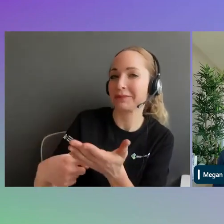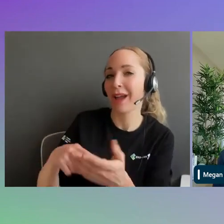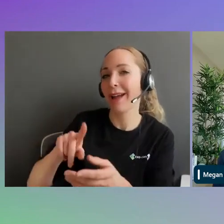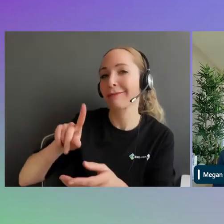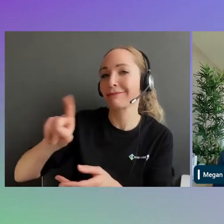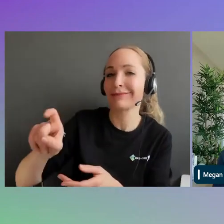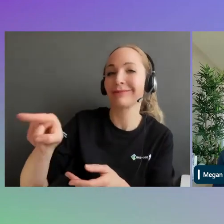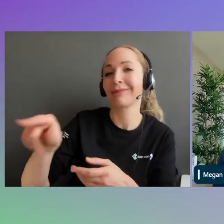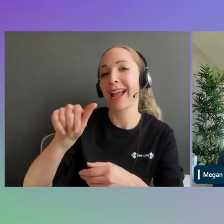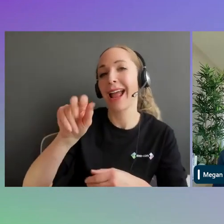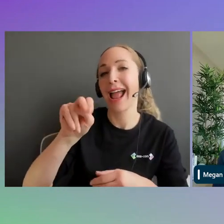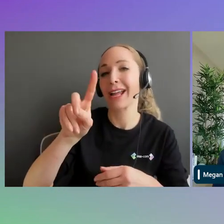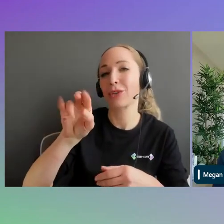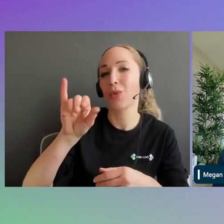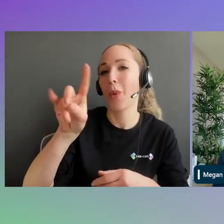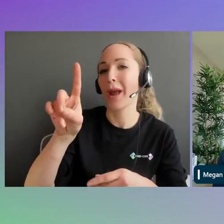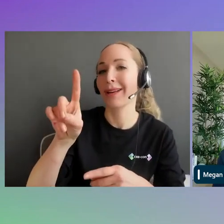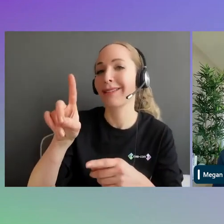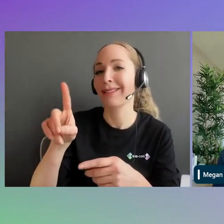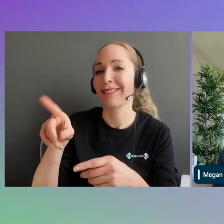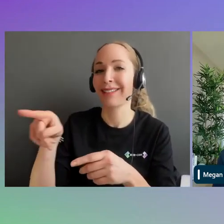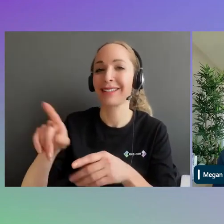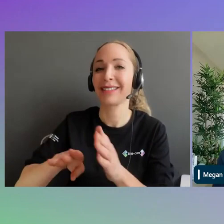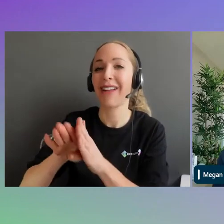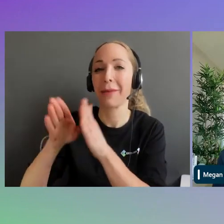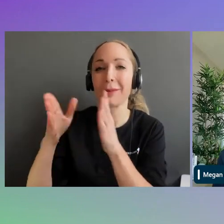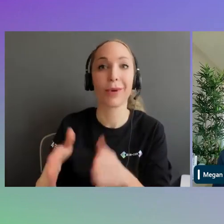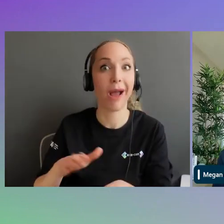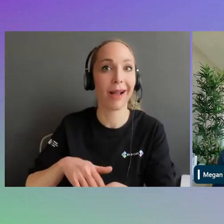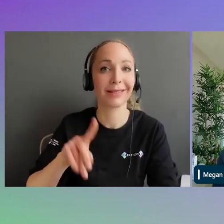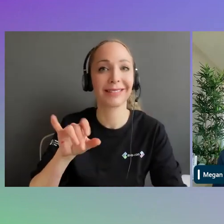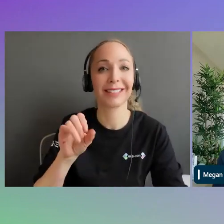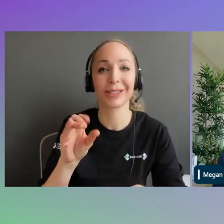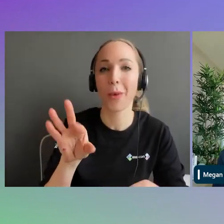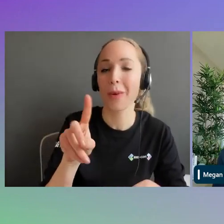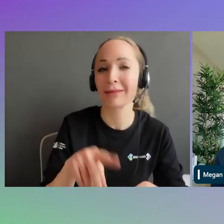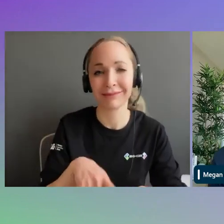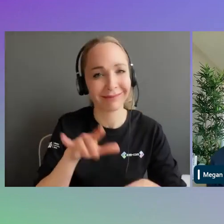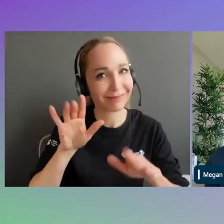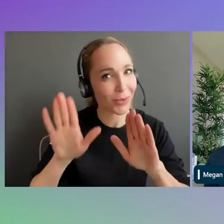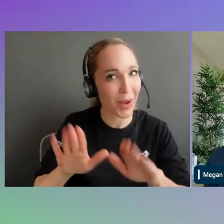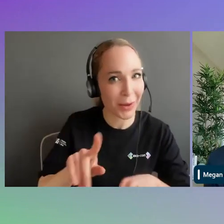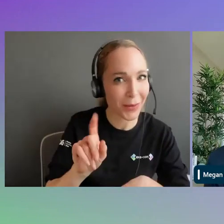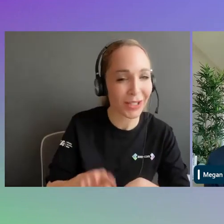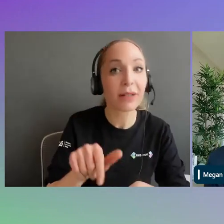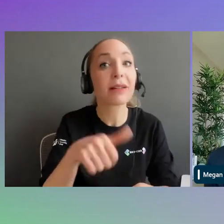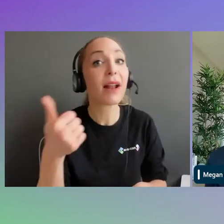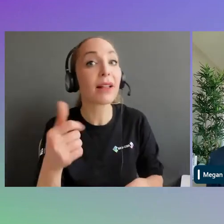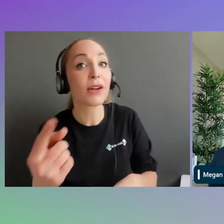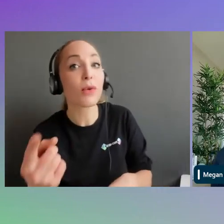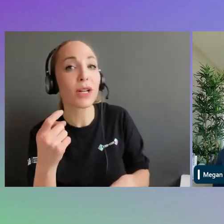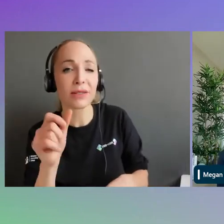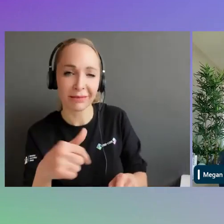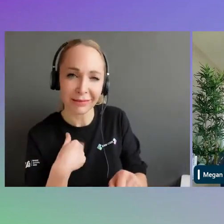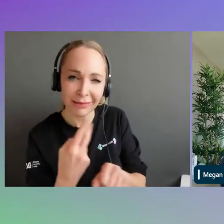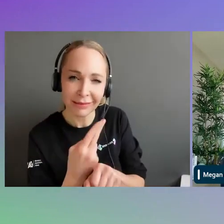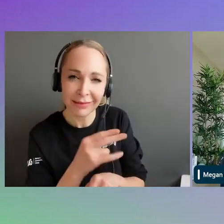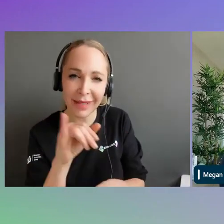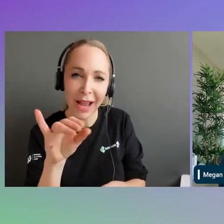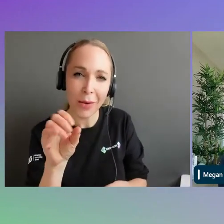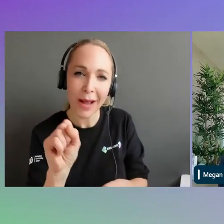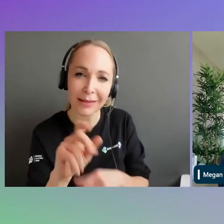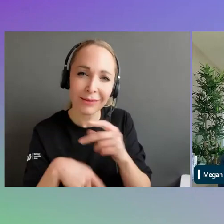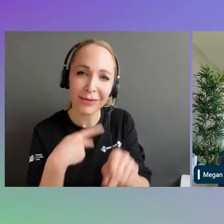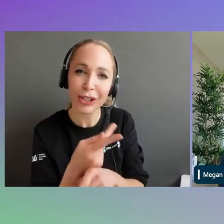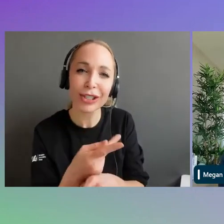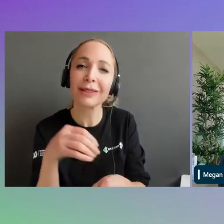good question. Yeah. All right. Another one coming in. Can we use the iOS version in